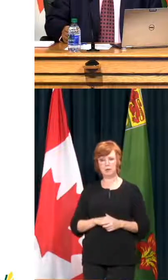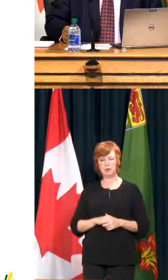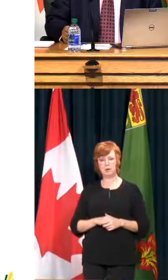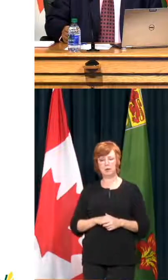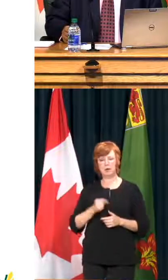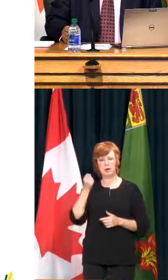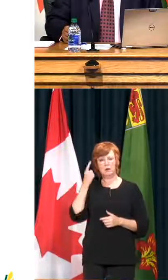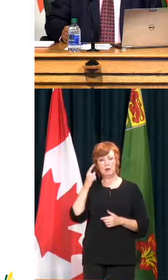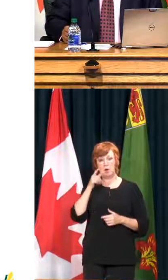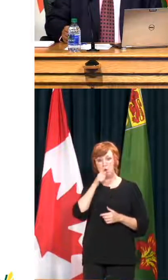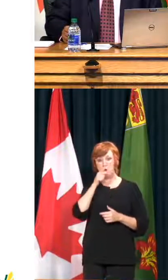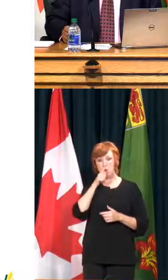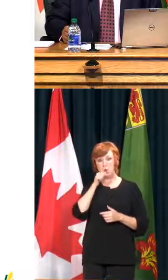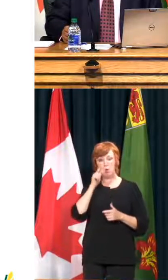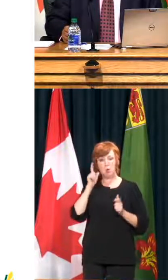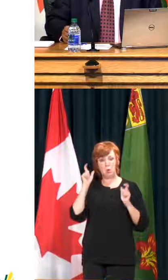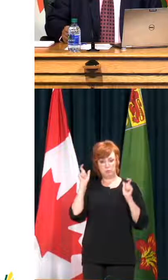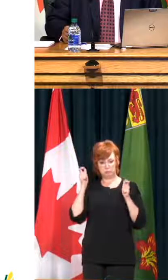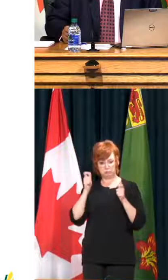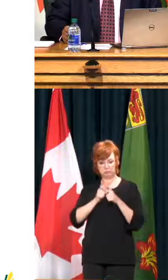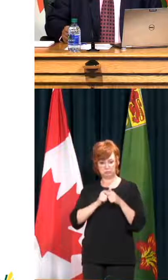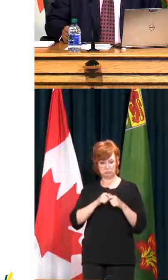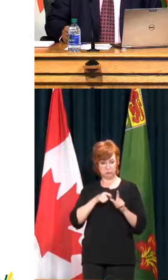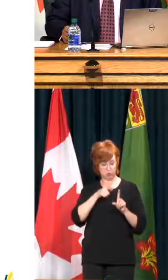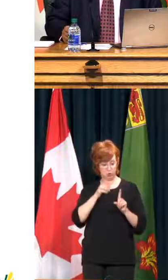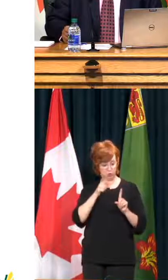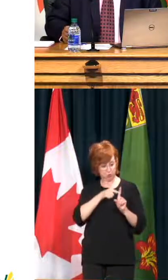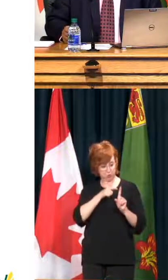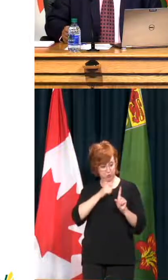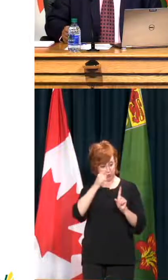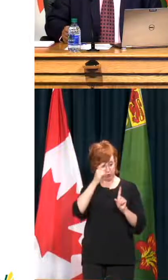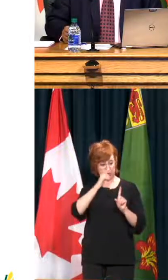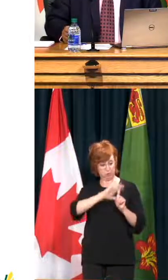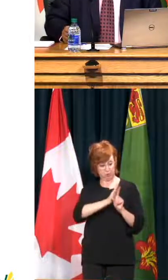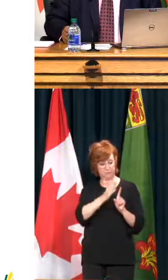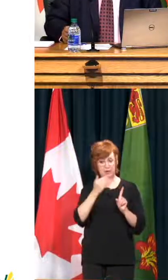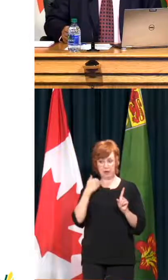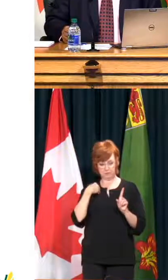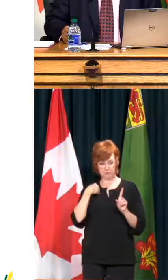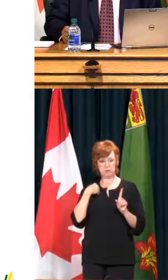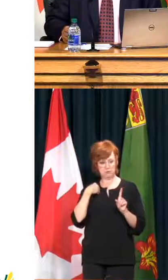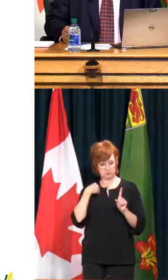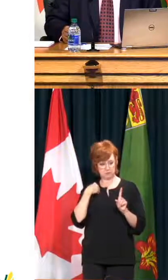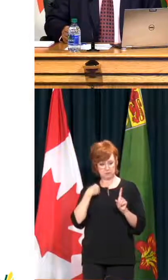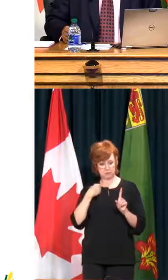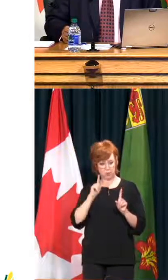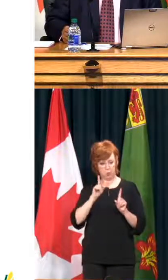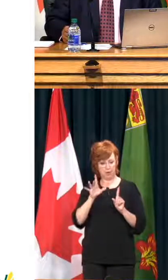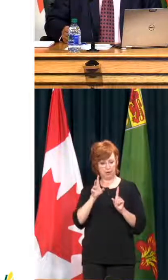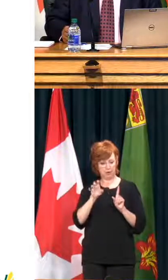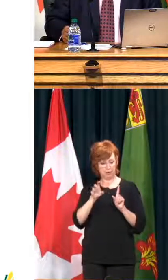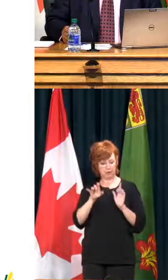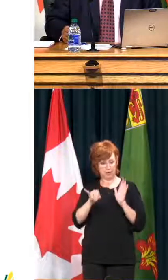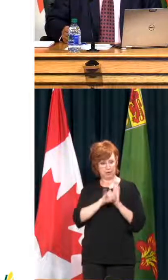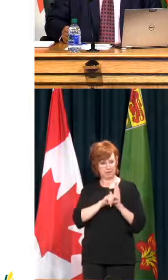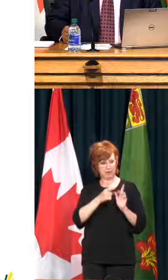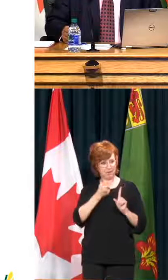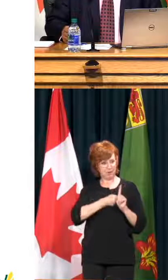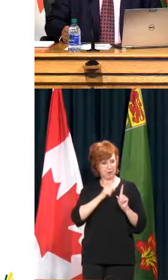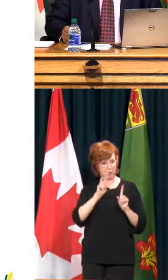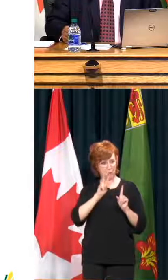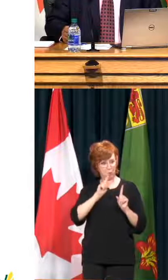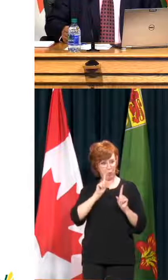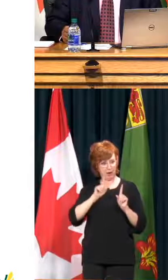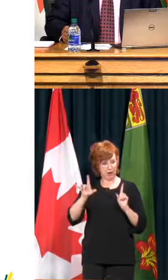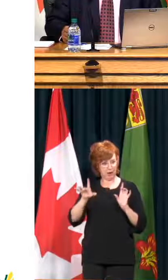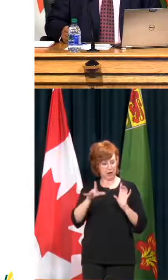exposure. And right now in PA, for example, that those investigations are ongoing. But if our number of cases for which a known exposure